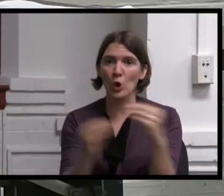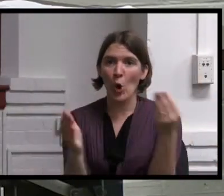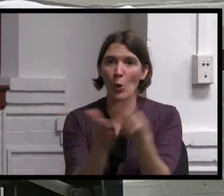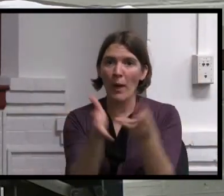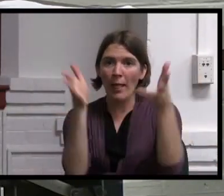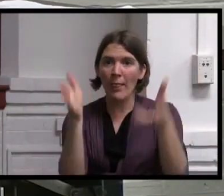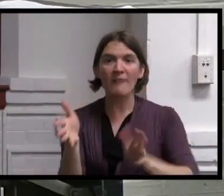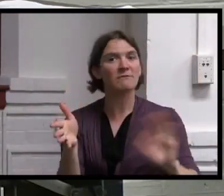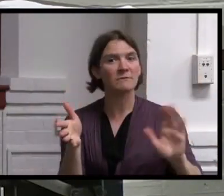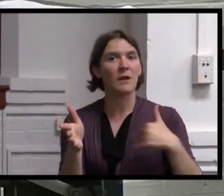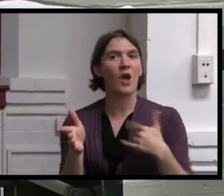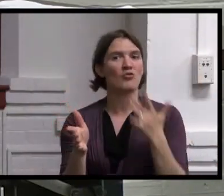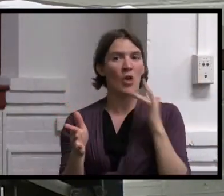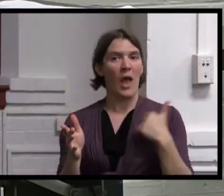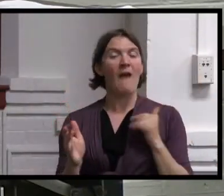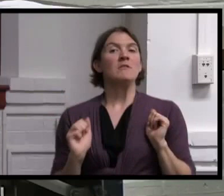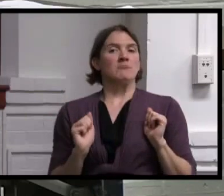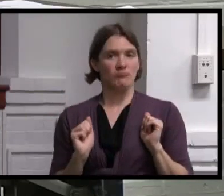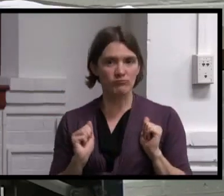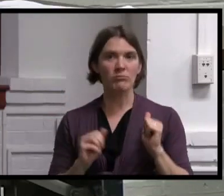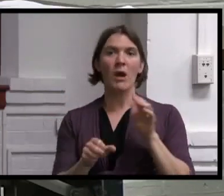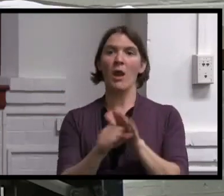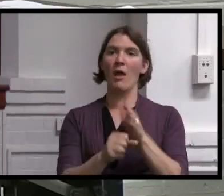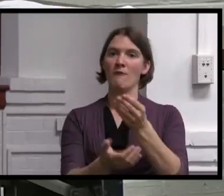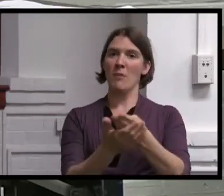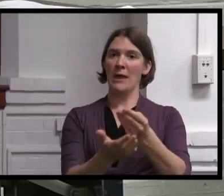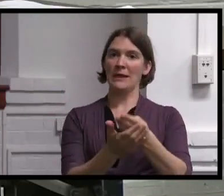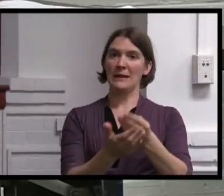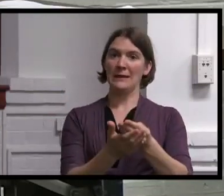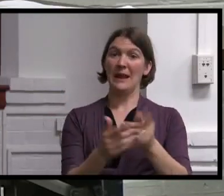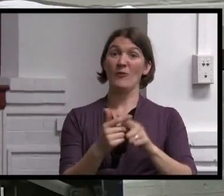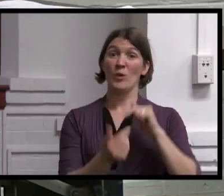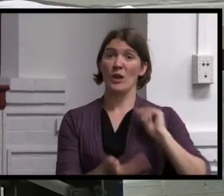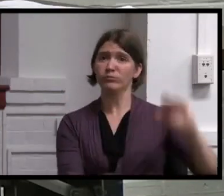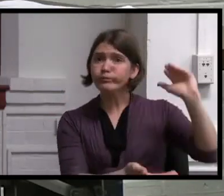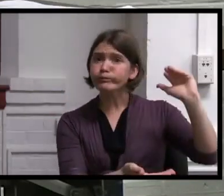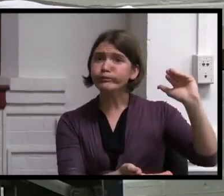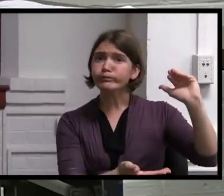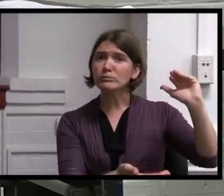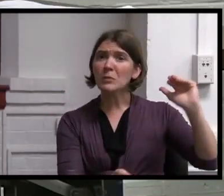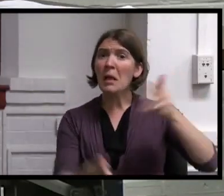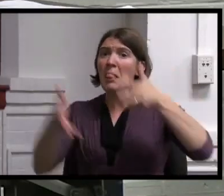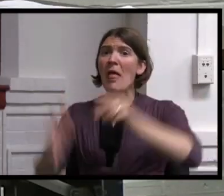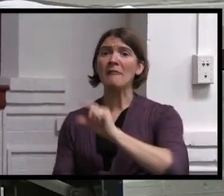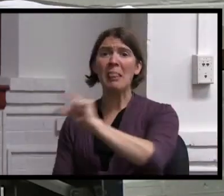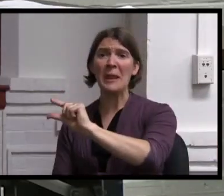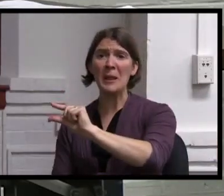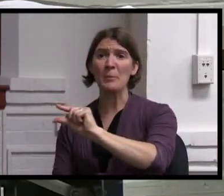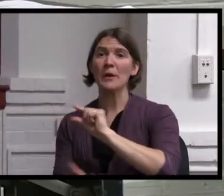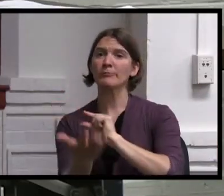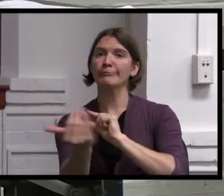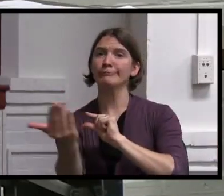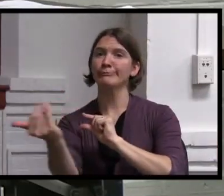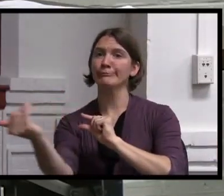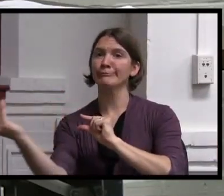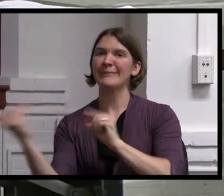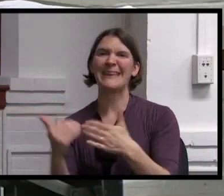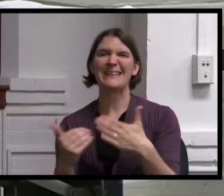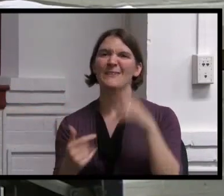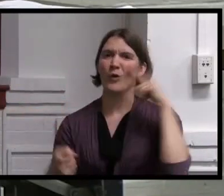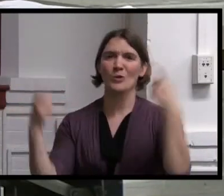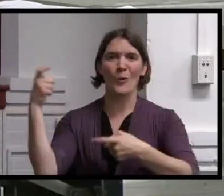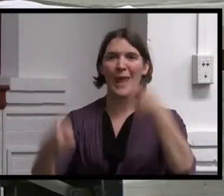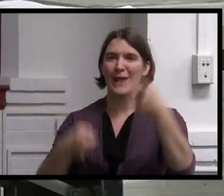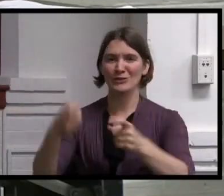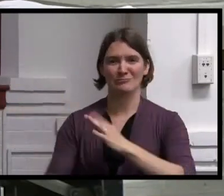reach that cusp. And you actually use that as donation sources. You say, yeah, here it is. Here's the final product. Right. You know, all the stakeholders, the neighbors, the